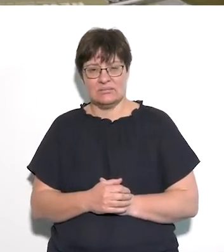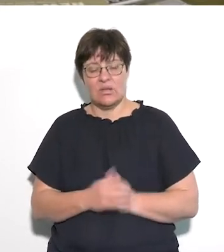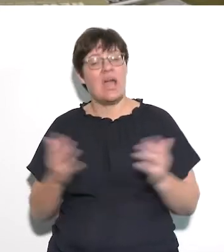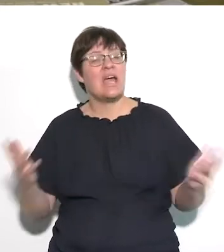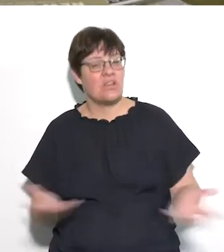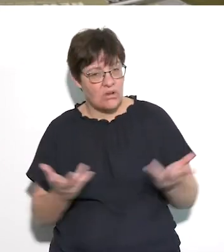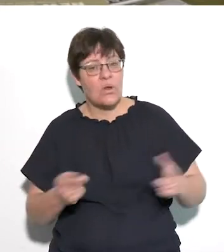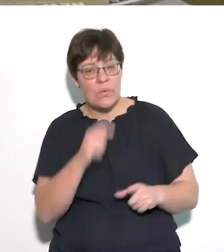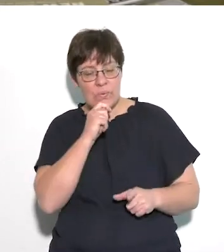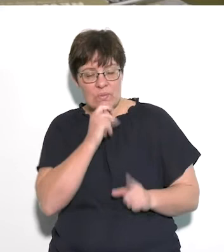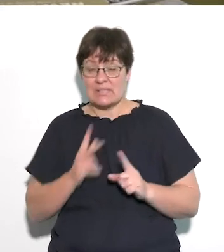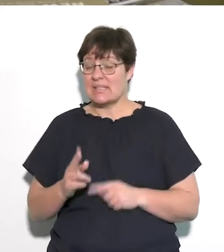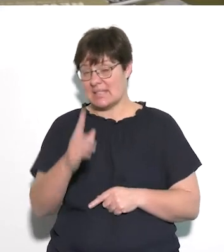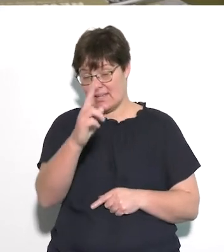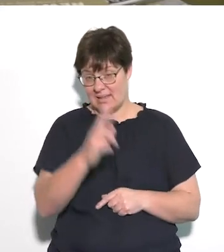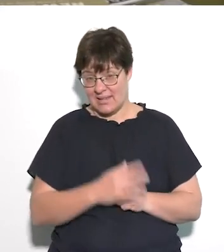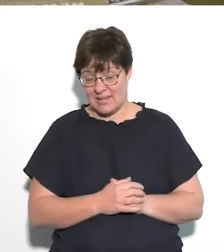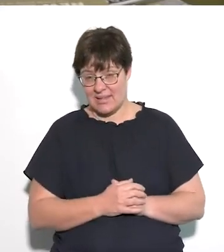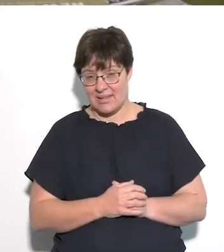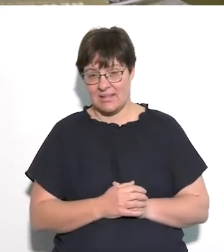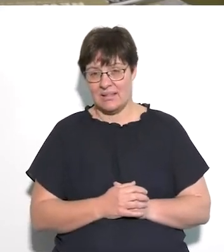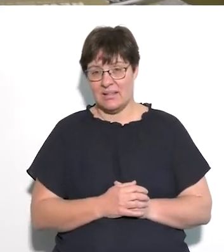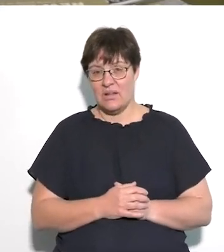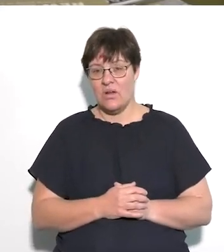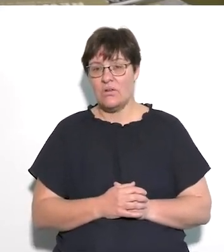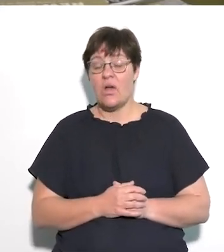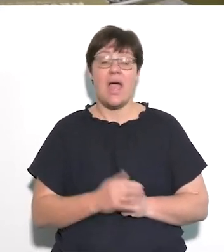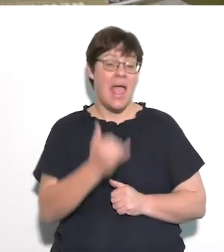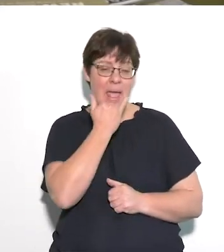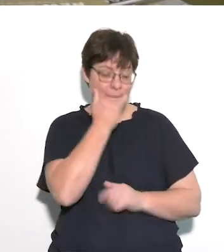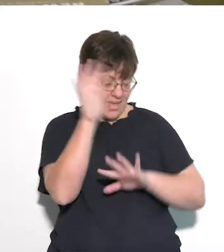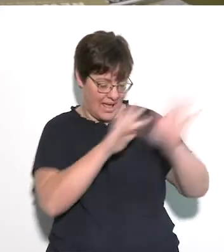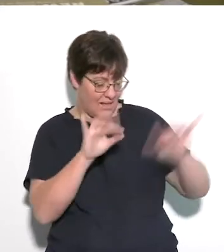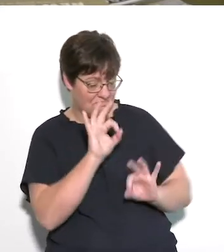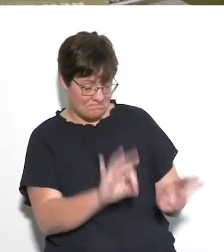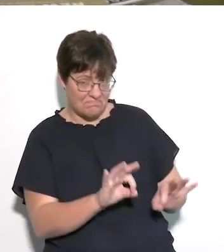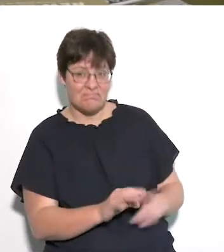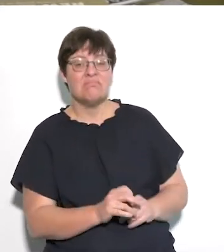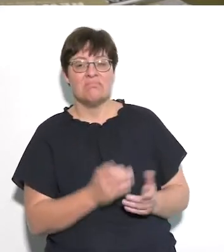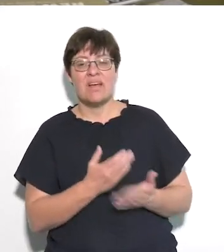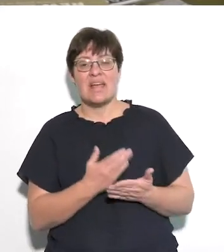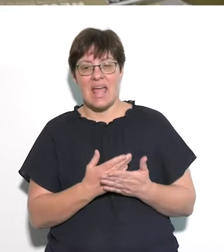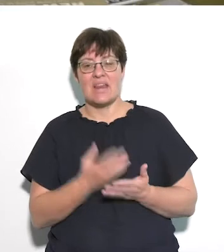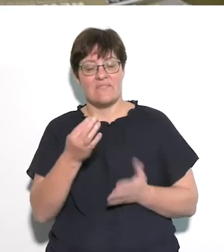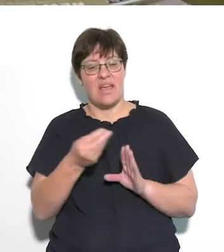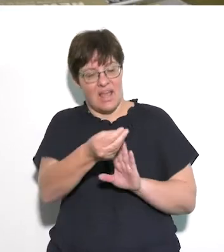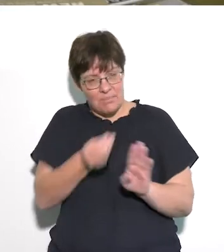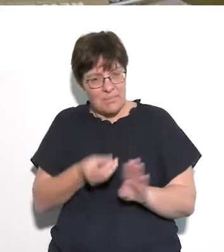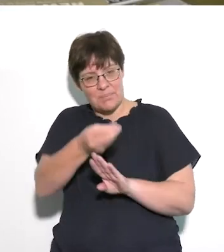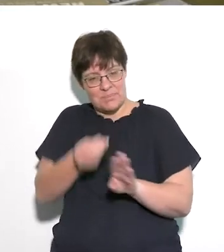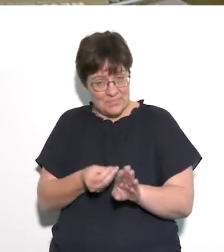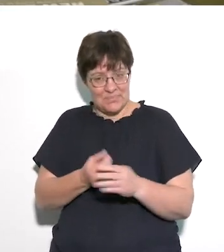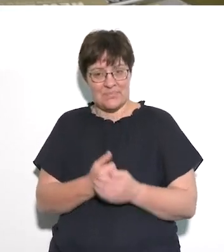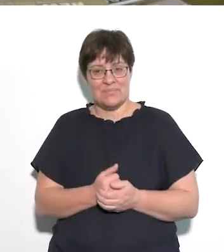you can encourage them to use a pair of scissors. Once you are happy with the colors that they've chosen, they can then use their fingers